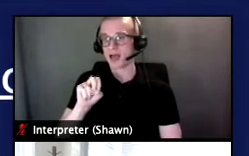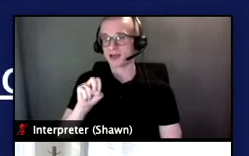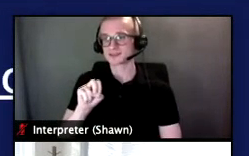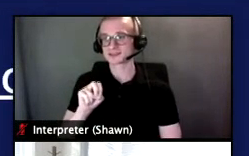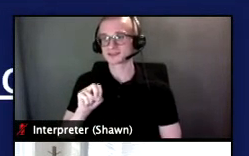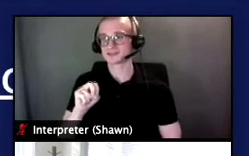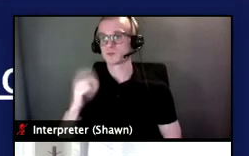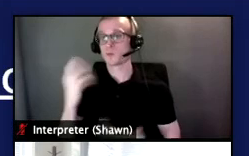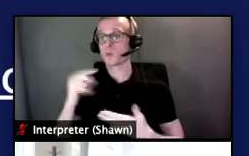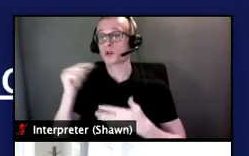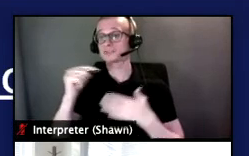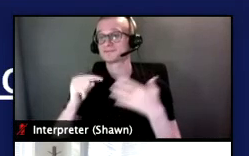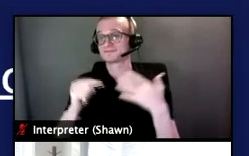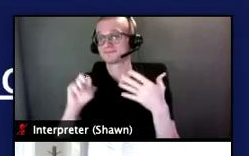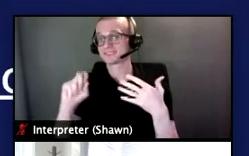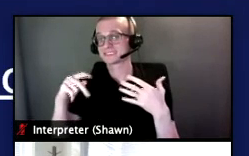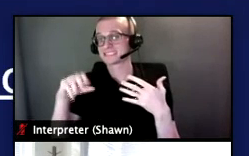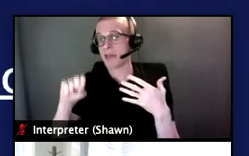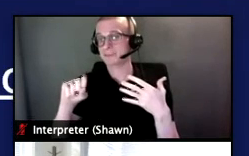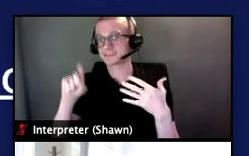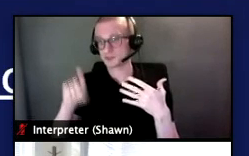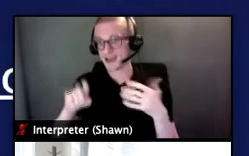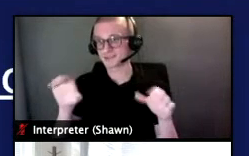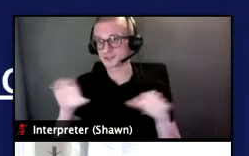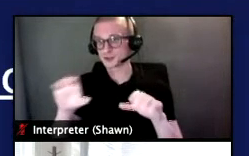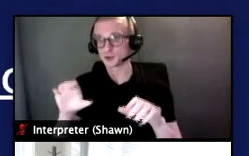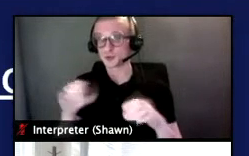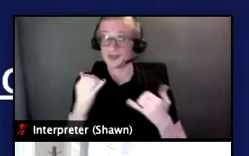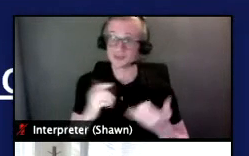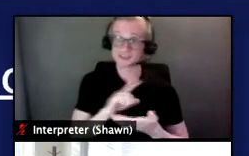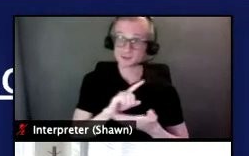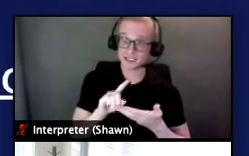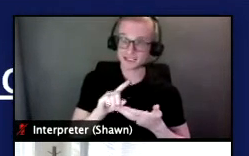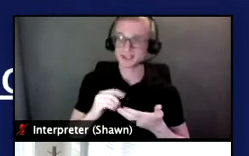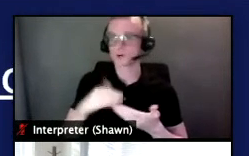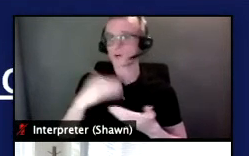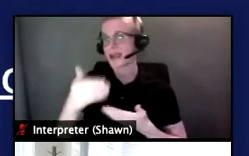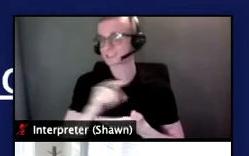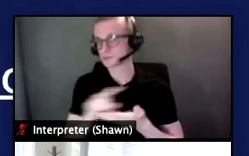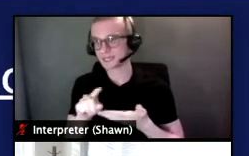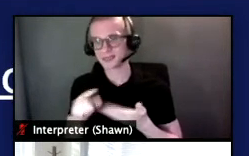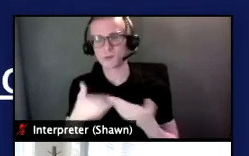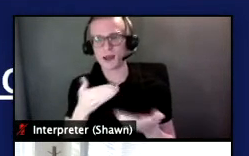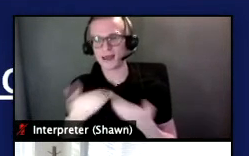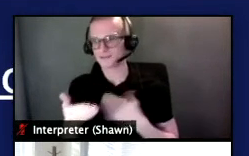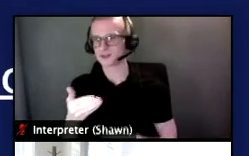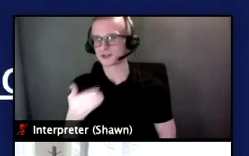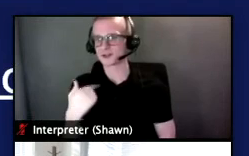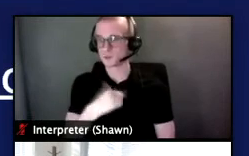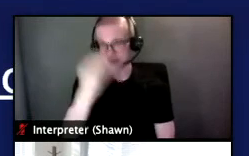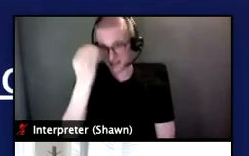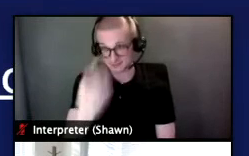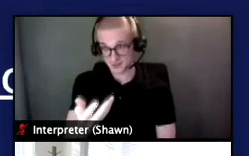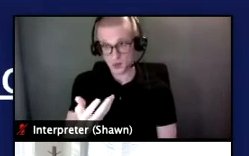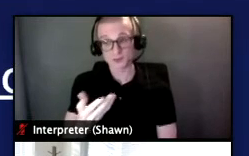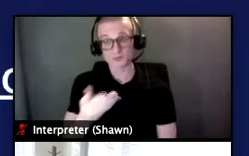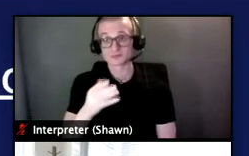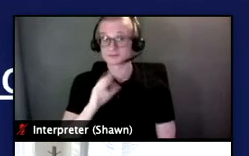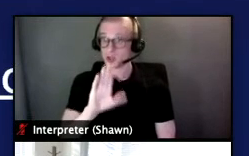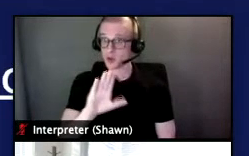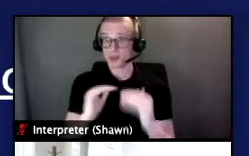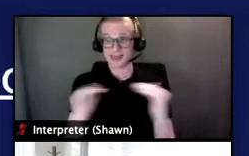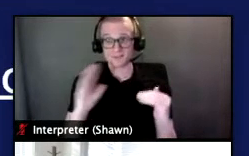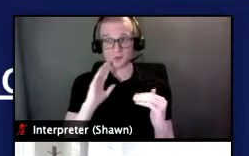followed, and on this day of the next week or whatever it might be, you will be moved to this next level.